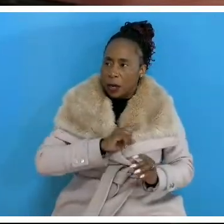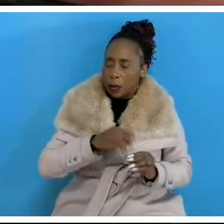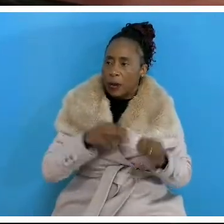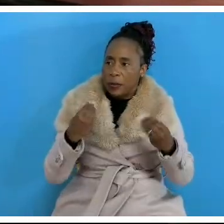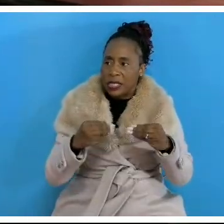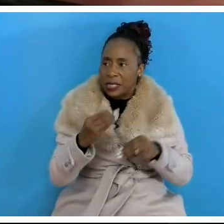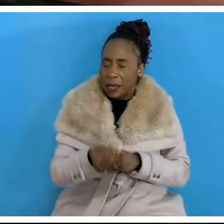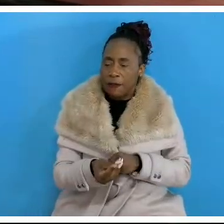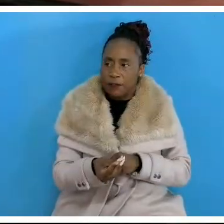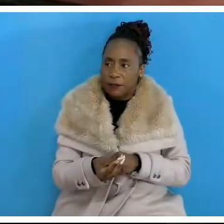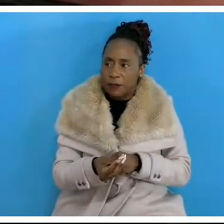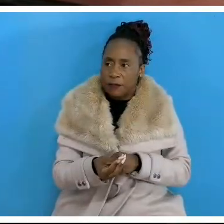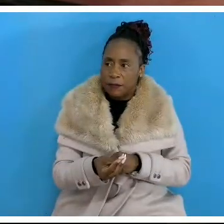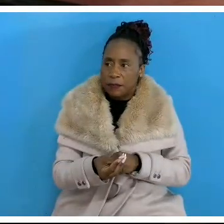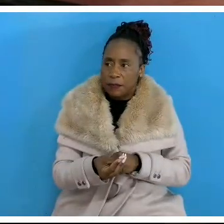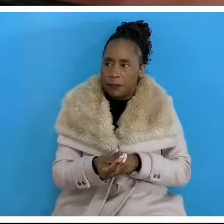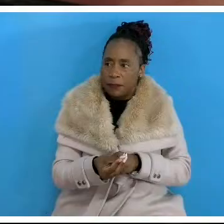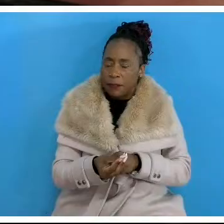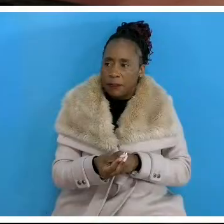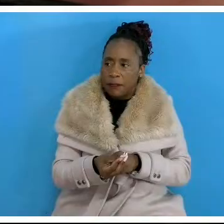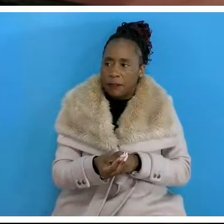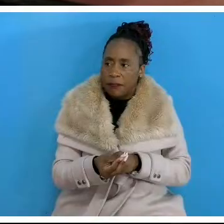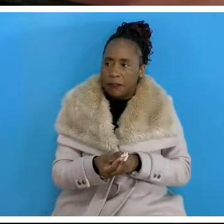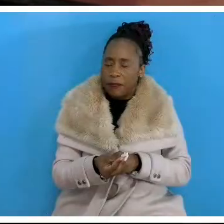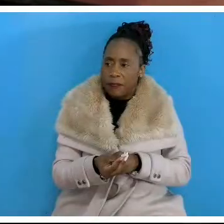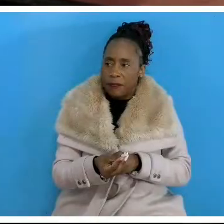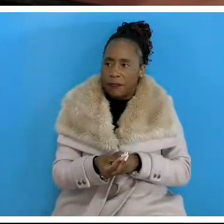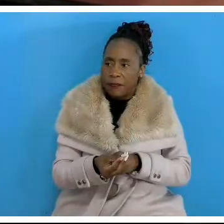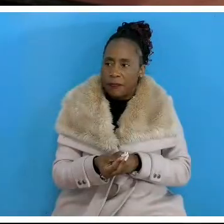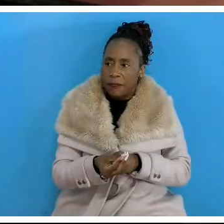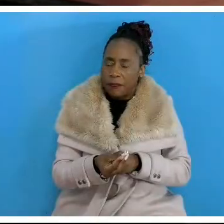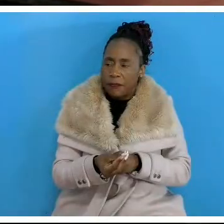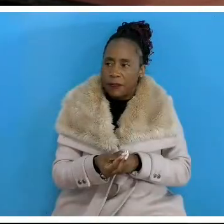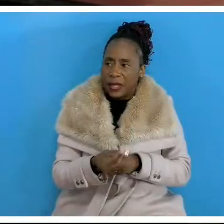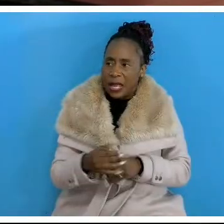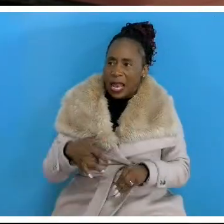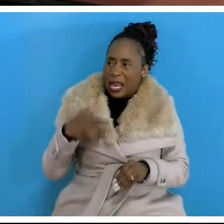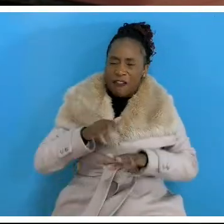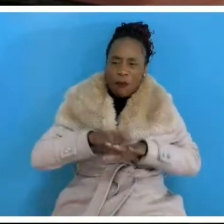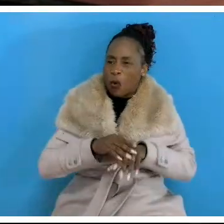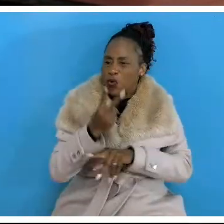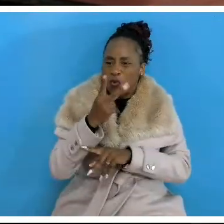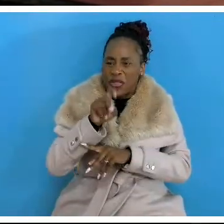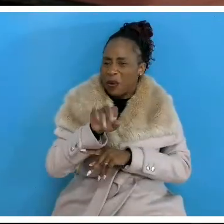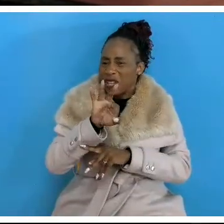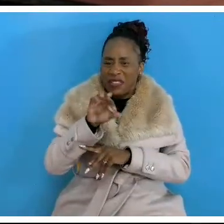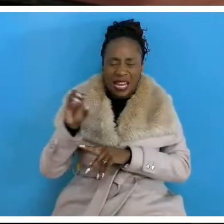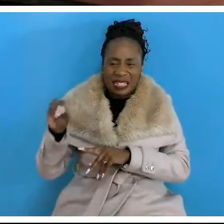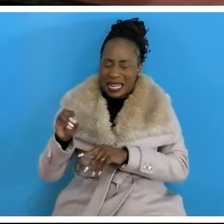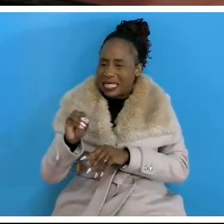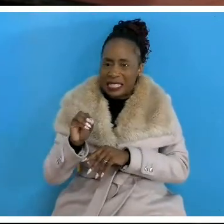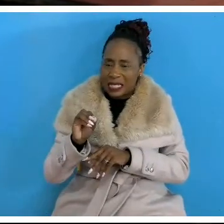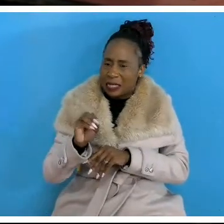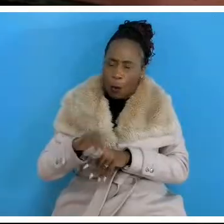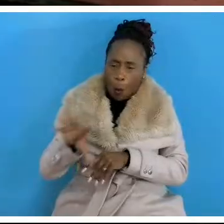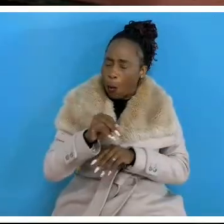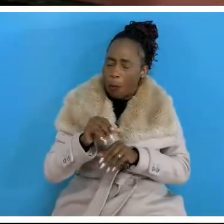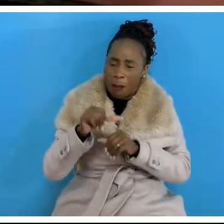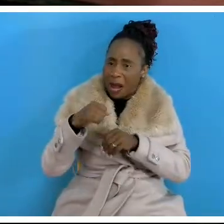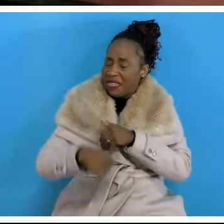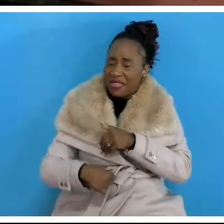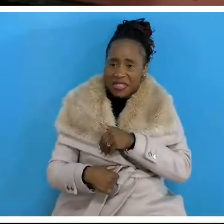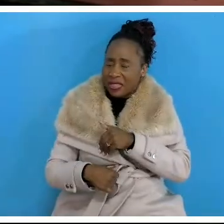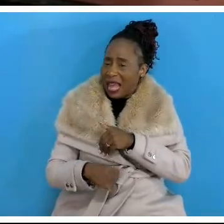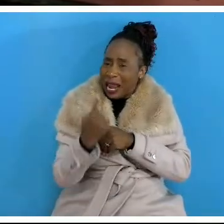business. I mean, you cannot survive on 2,300 rand alone. You